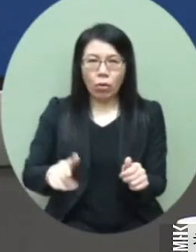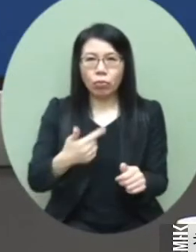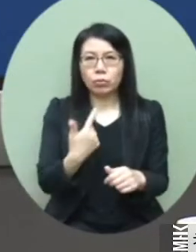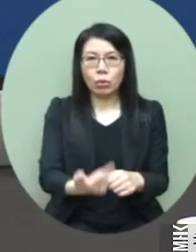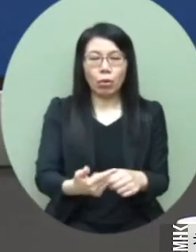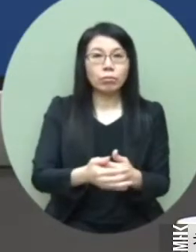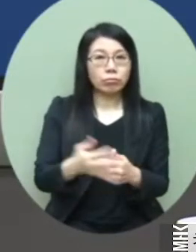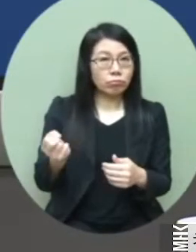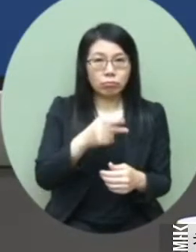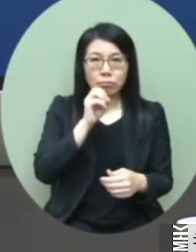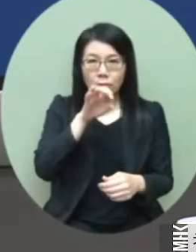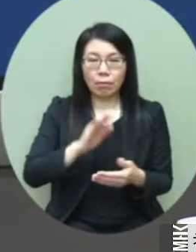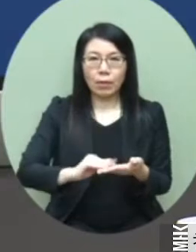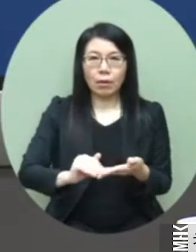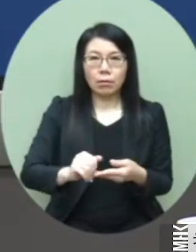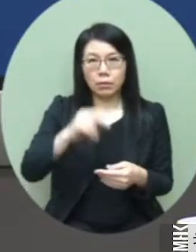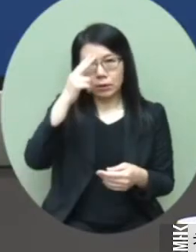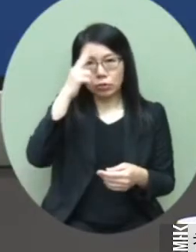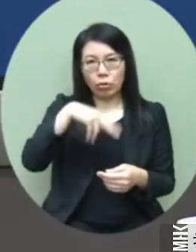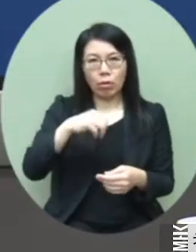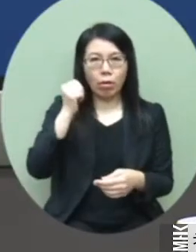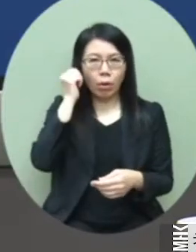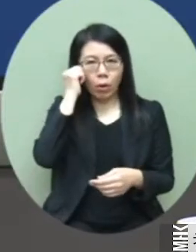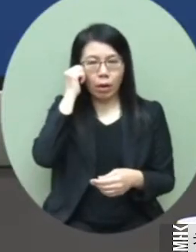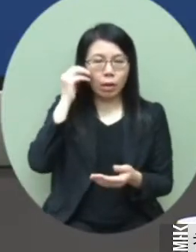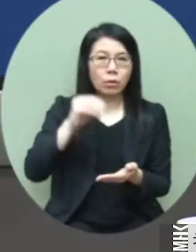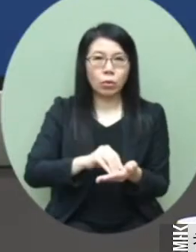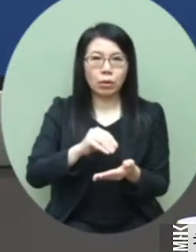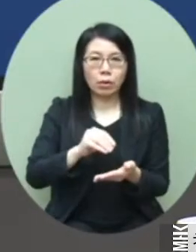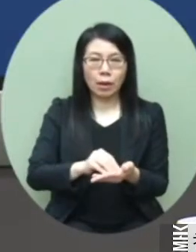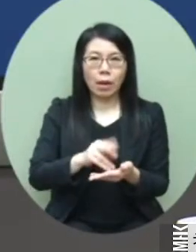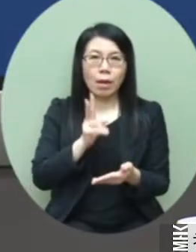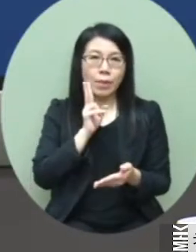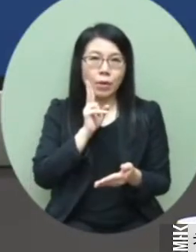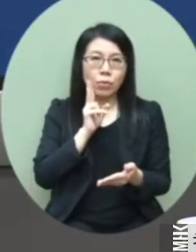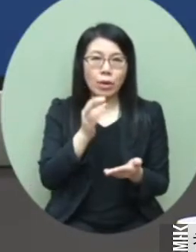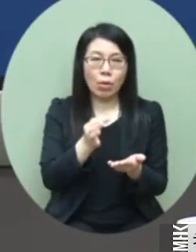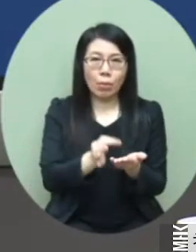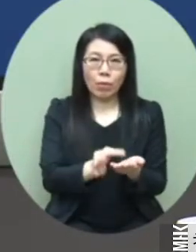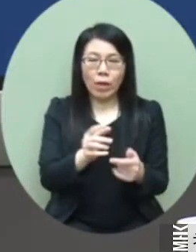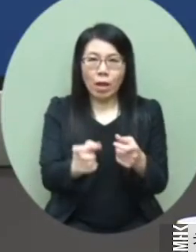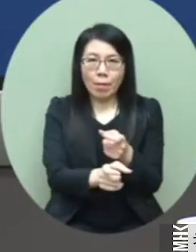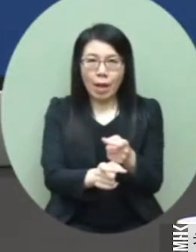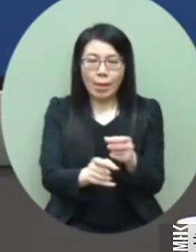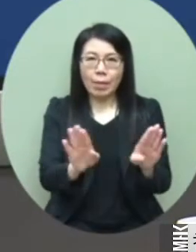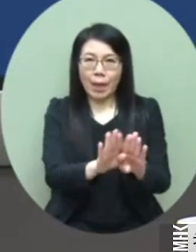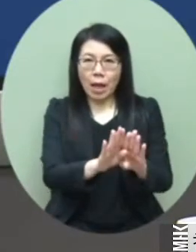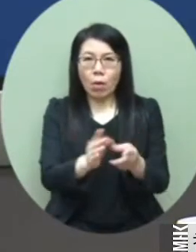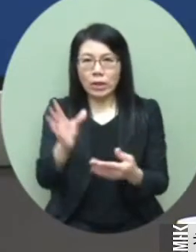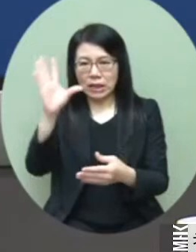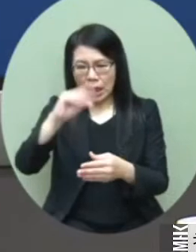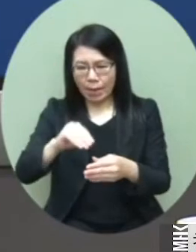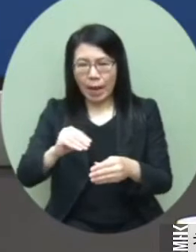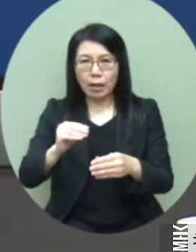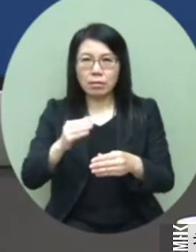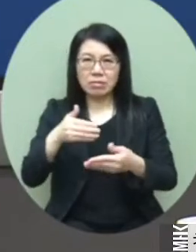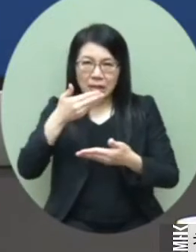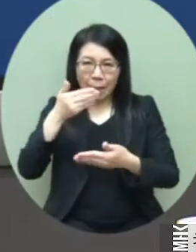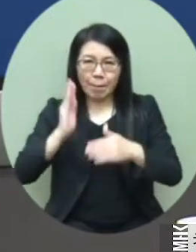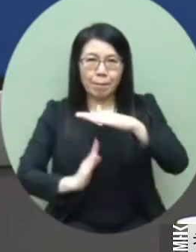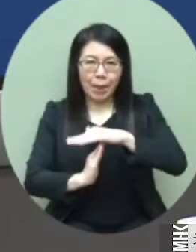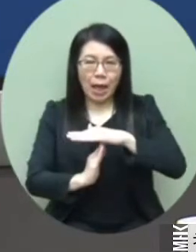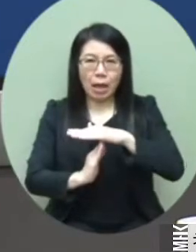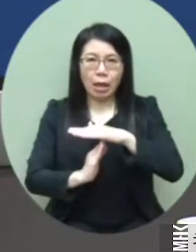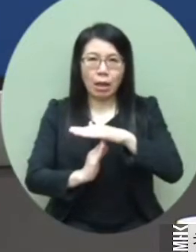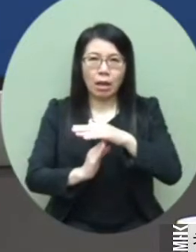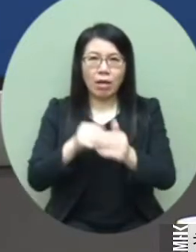many business operations have been dealt a hard blow. Now, when we